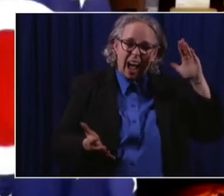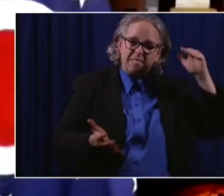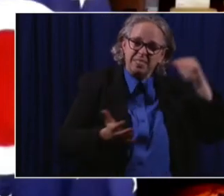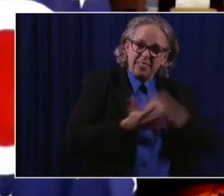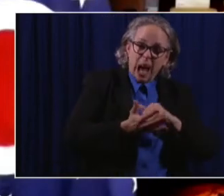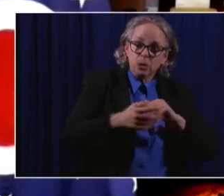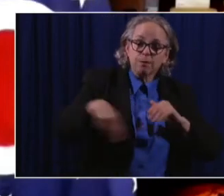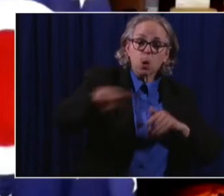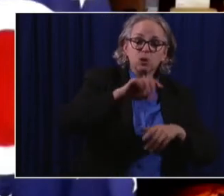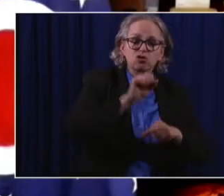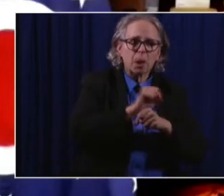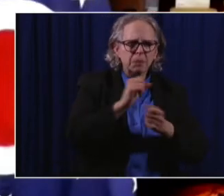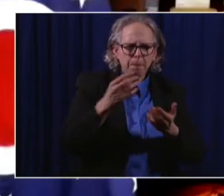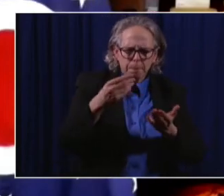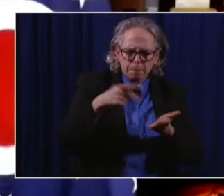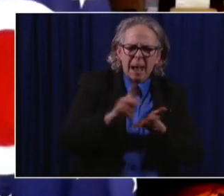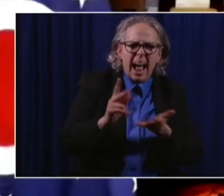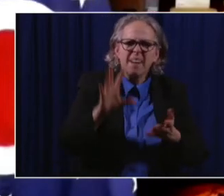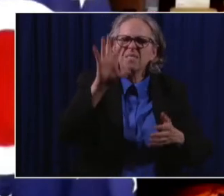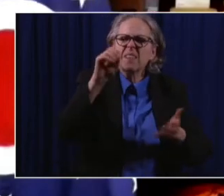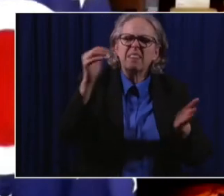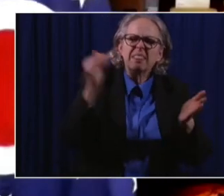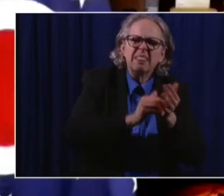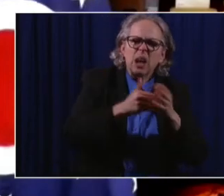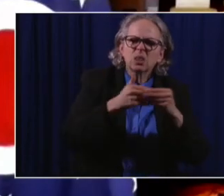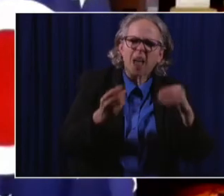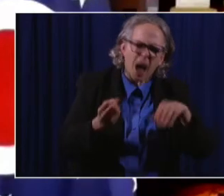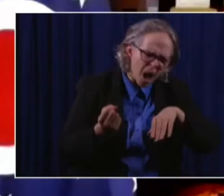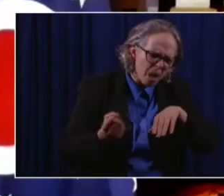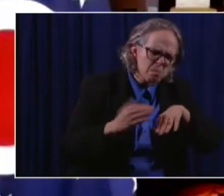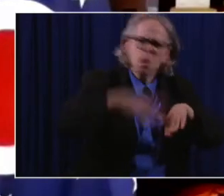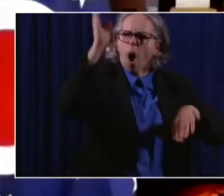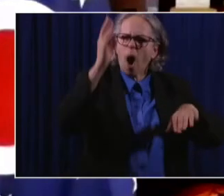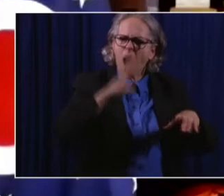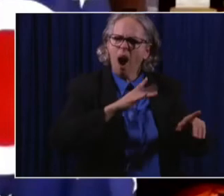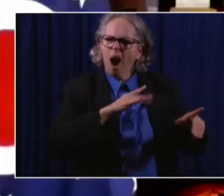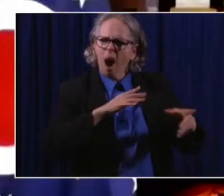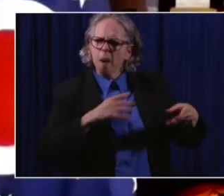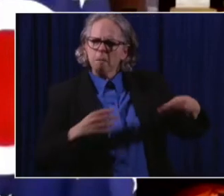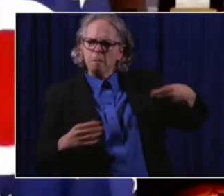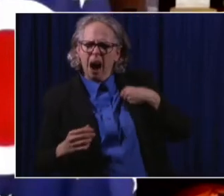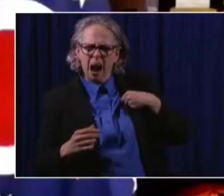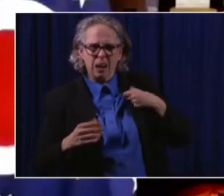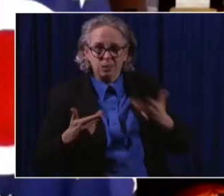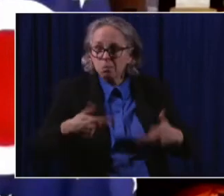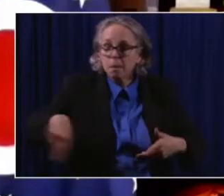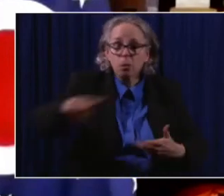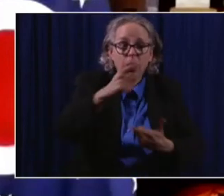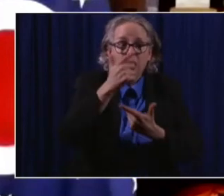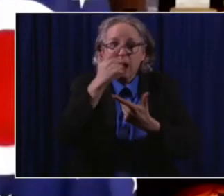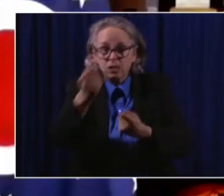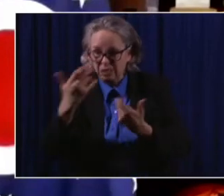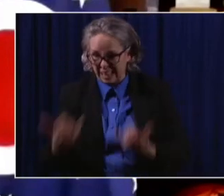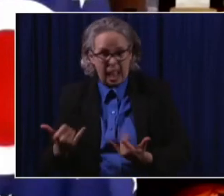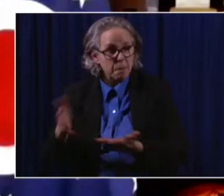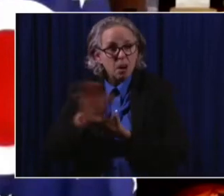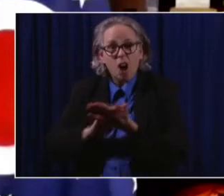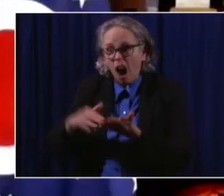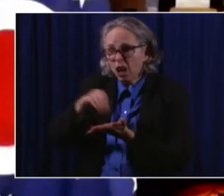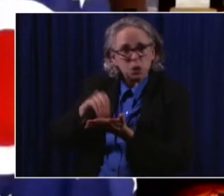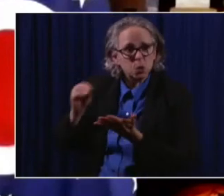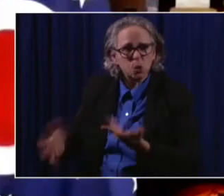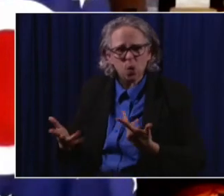students may be having their college careers disruptive. Well, there's still a lot of internships out there,